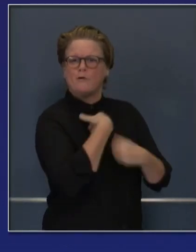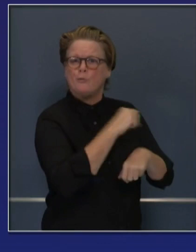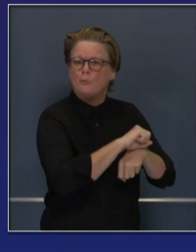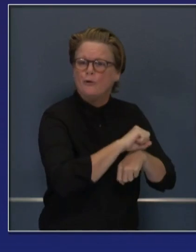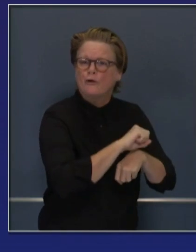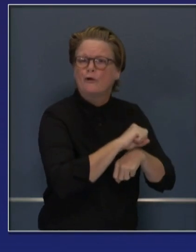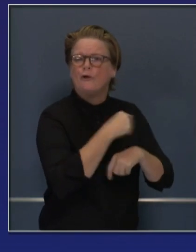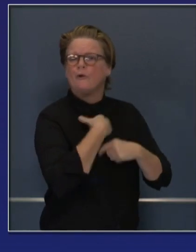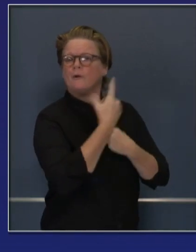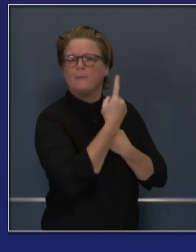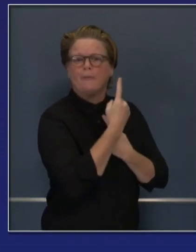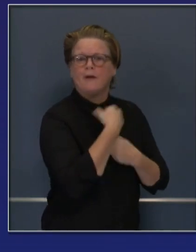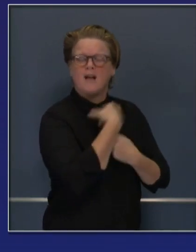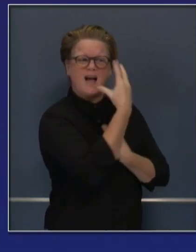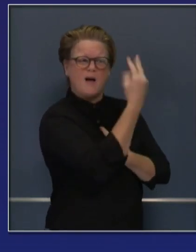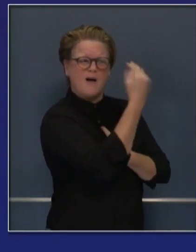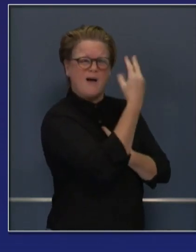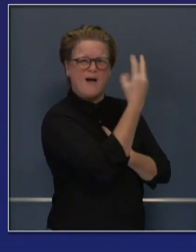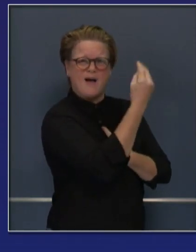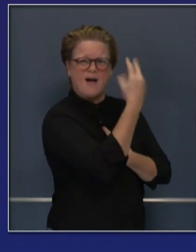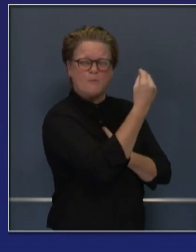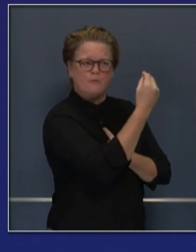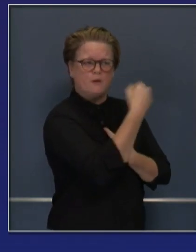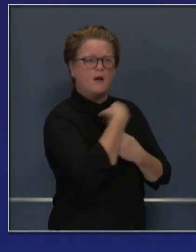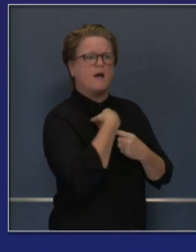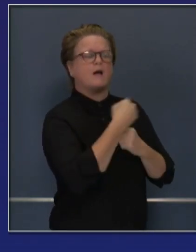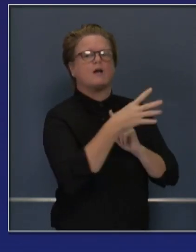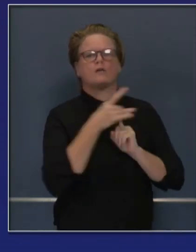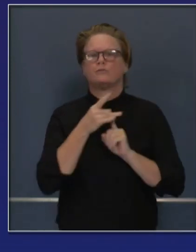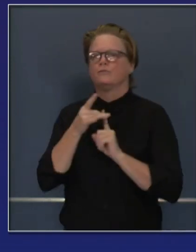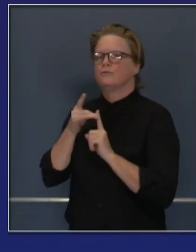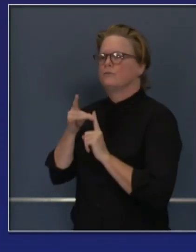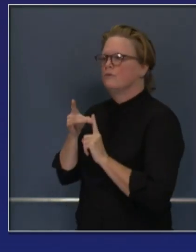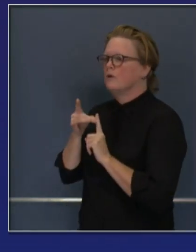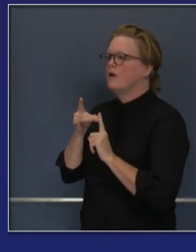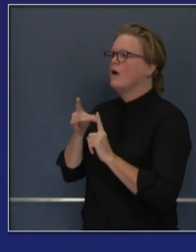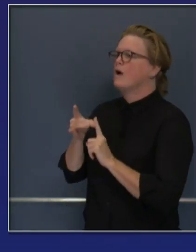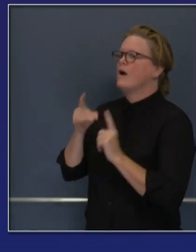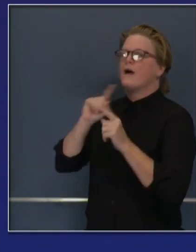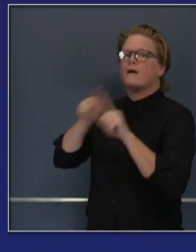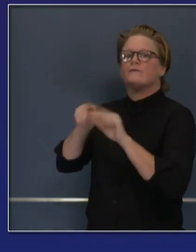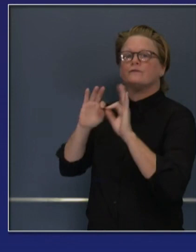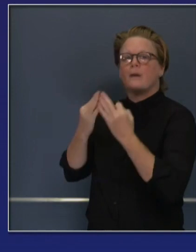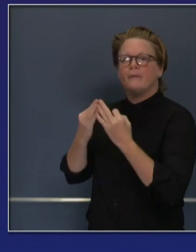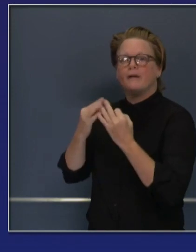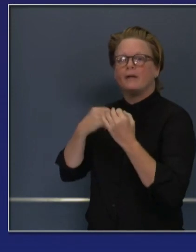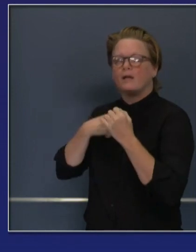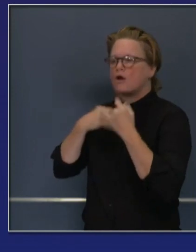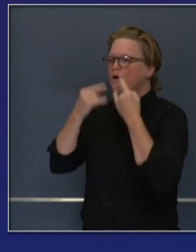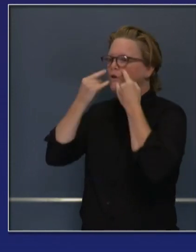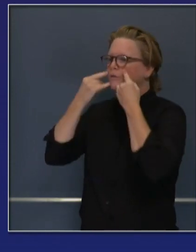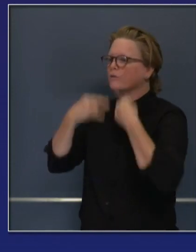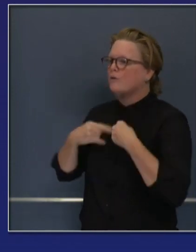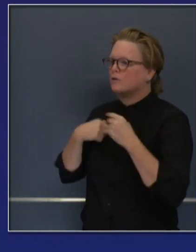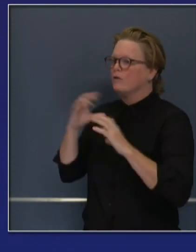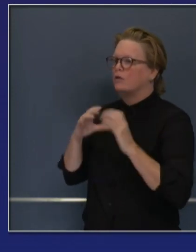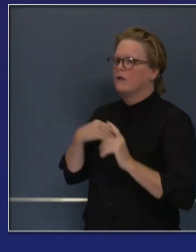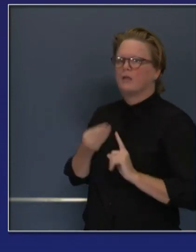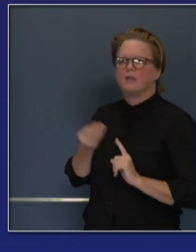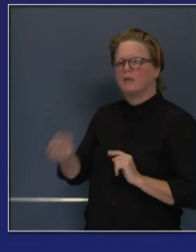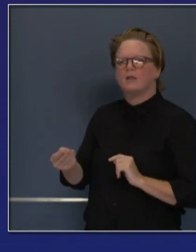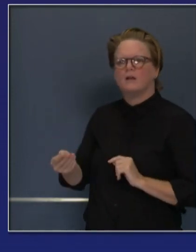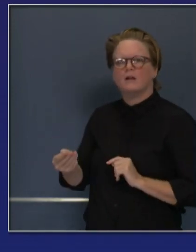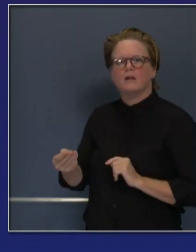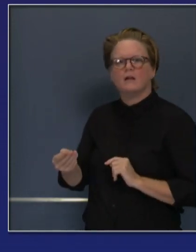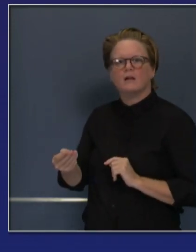do what many of us do. They take their guard down. They spend time with their family appropriately so. But it ends up turning